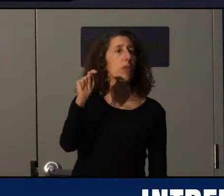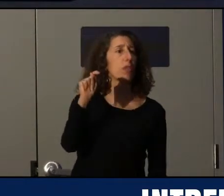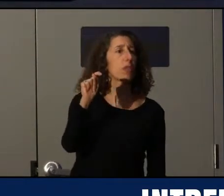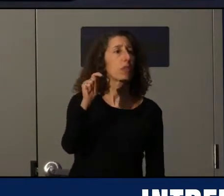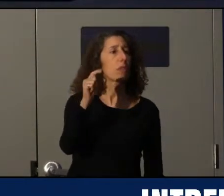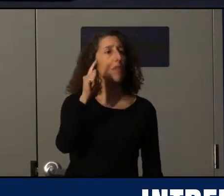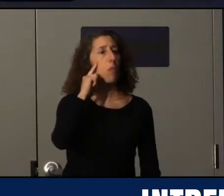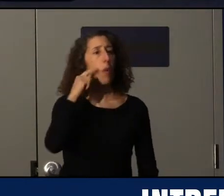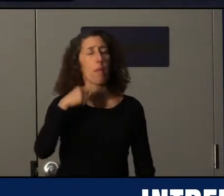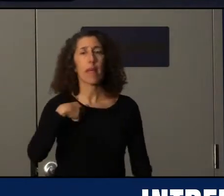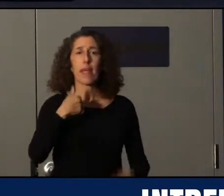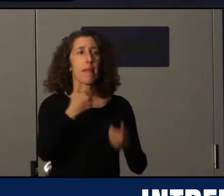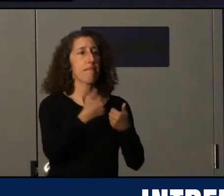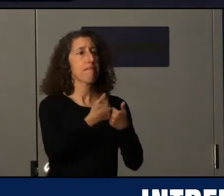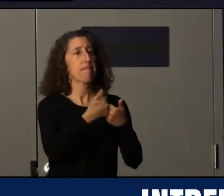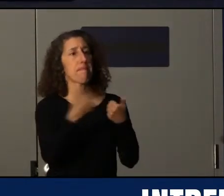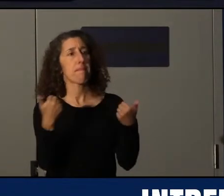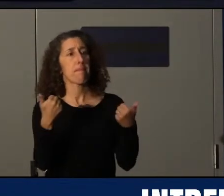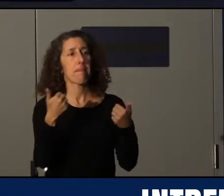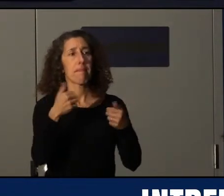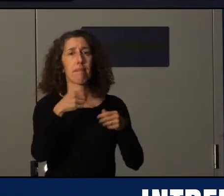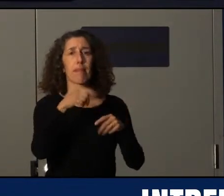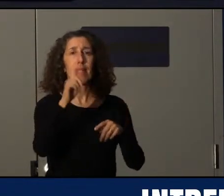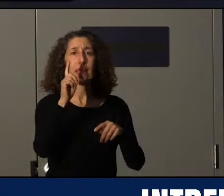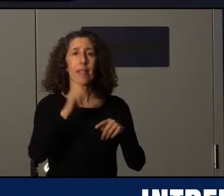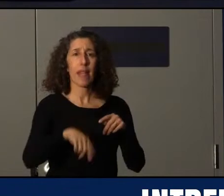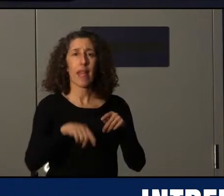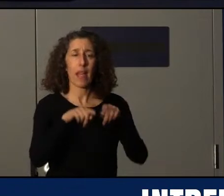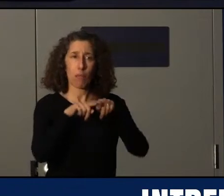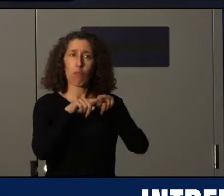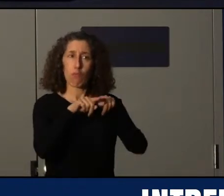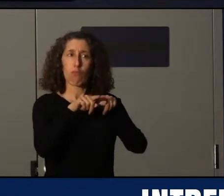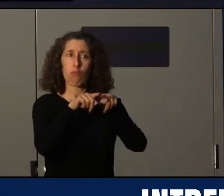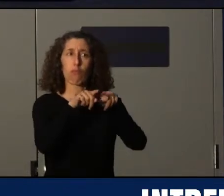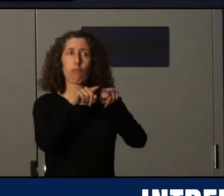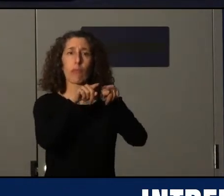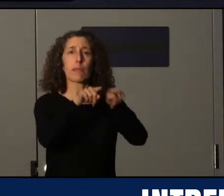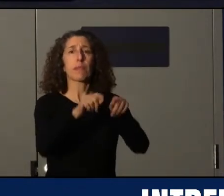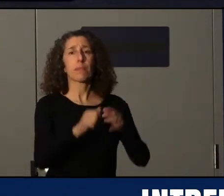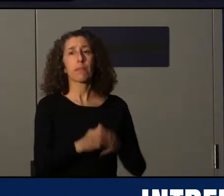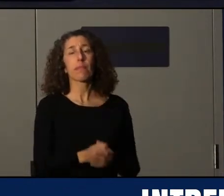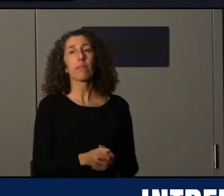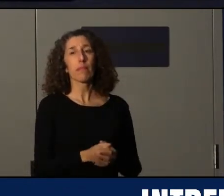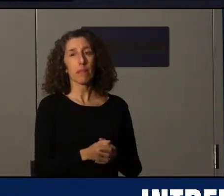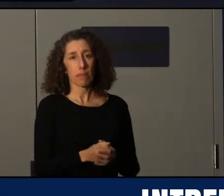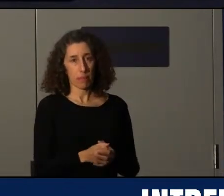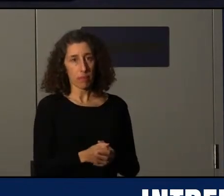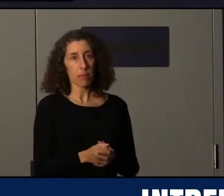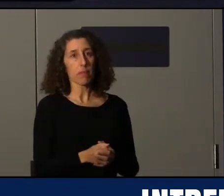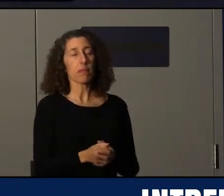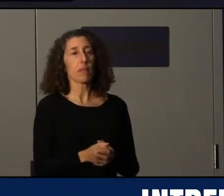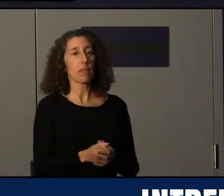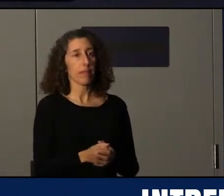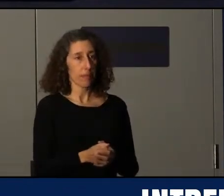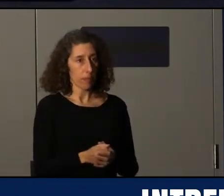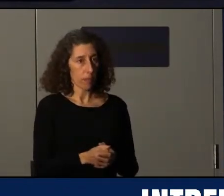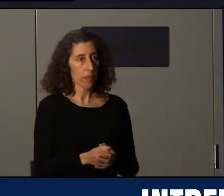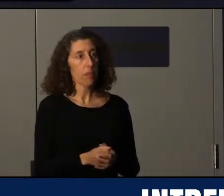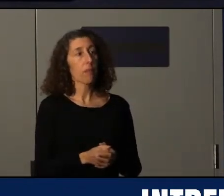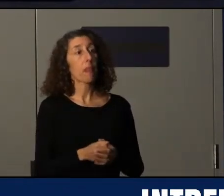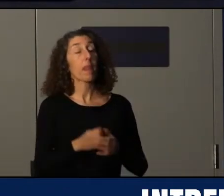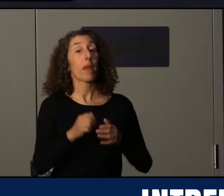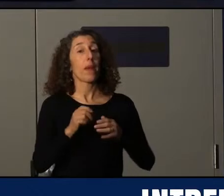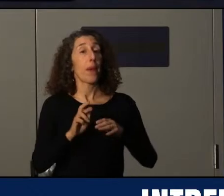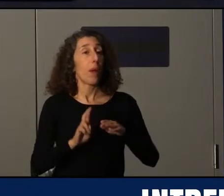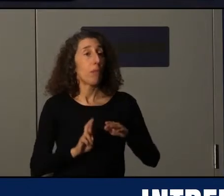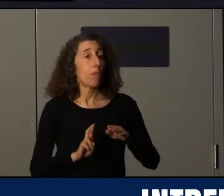highlight of the flight. I think it has allowed me to share the experience in a unique way after flying in